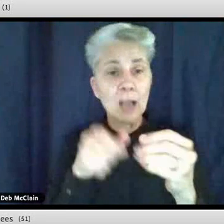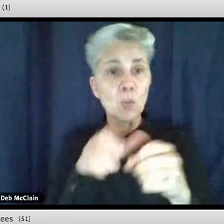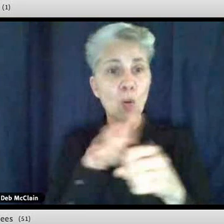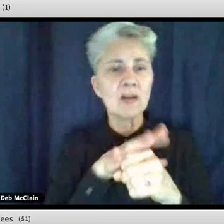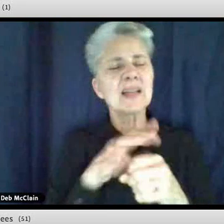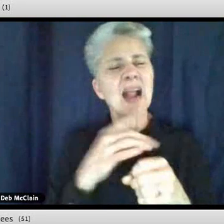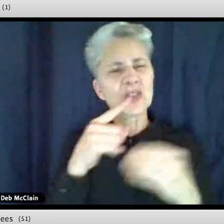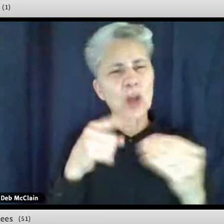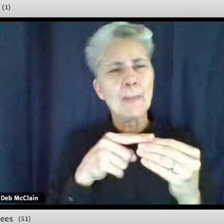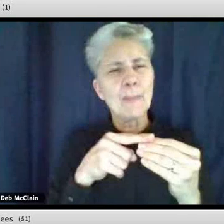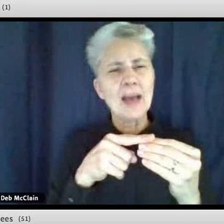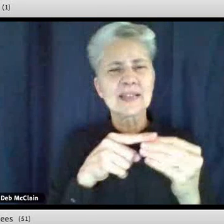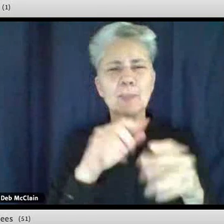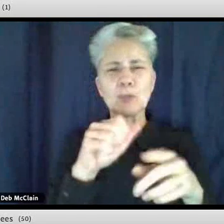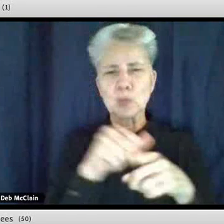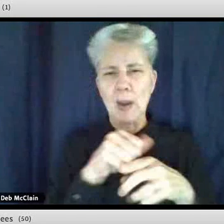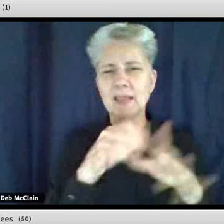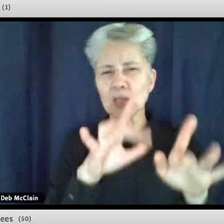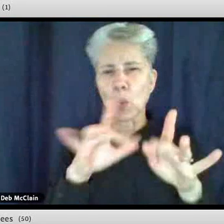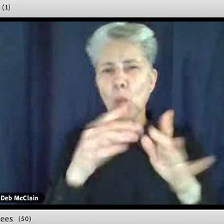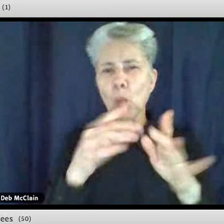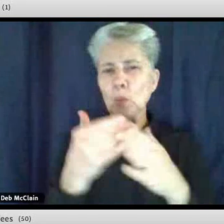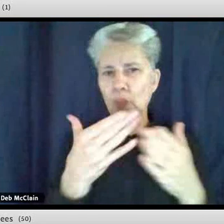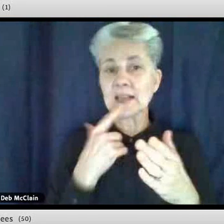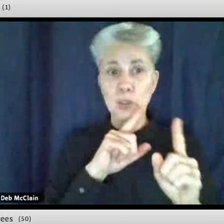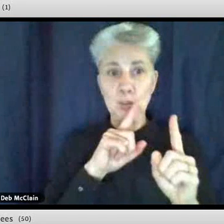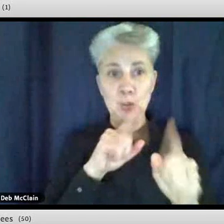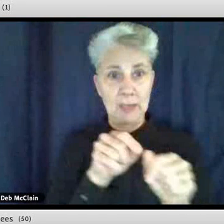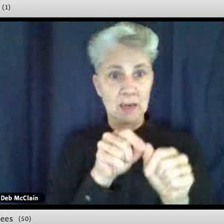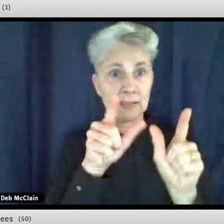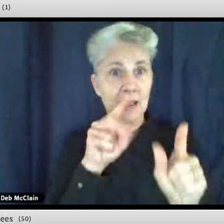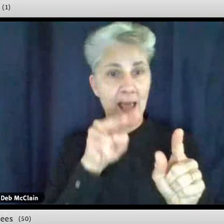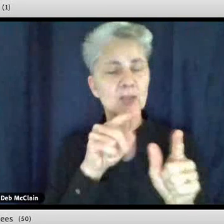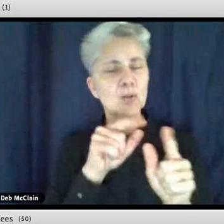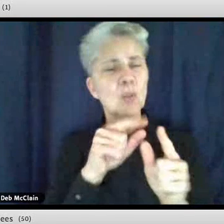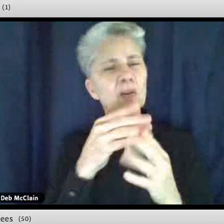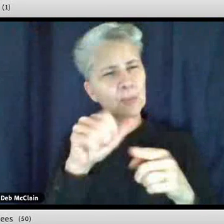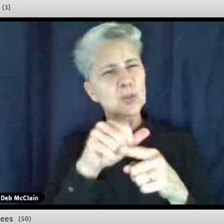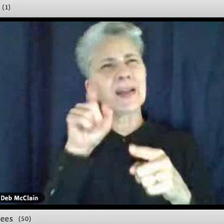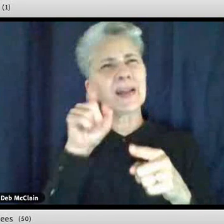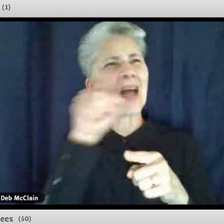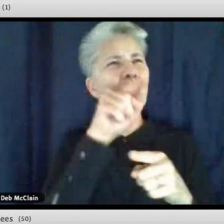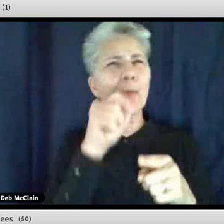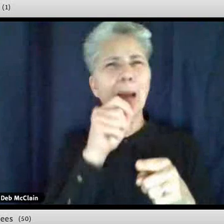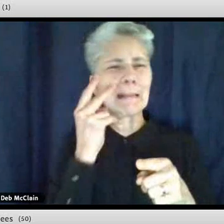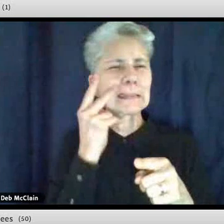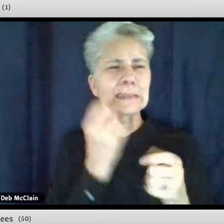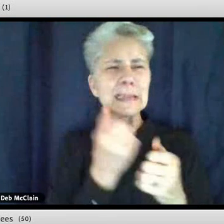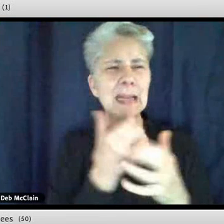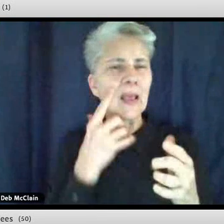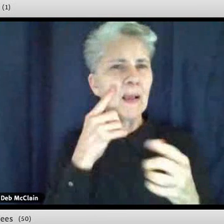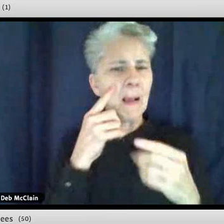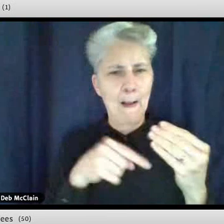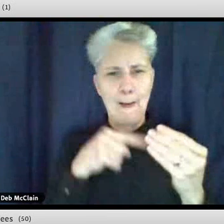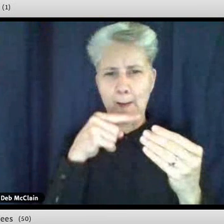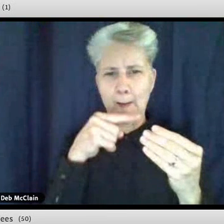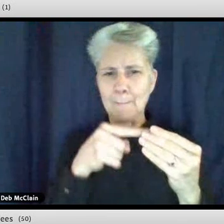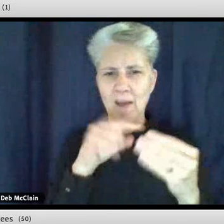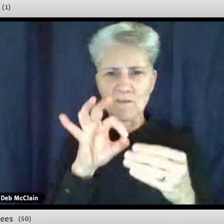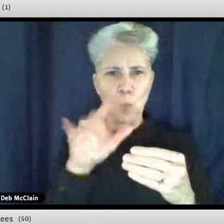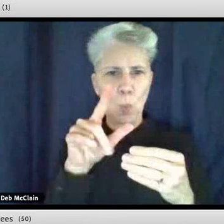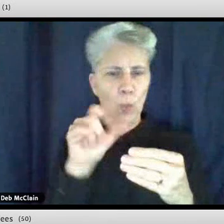that's recorded and some new things that have come up that you can attend. So there is some training out there, but I didn't see anything for training in Florida.